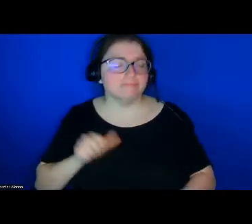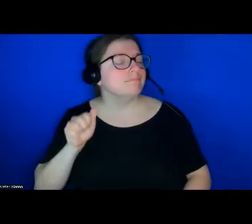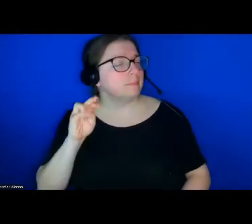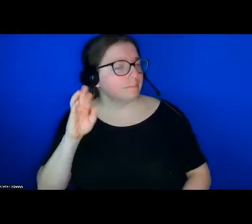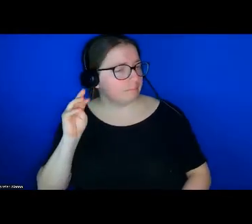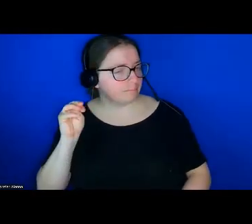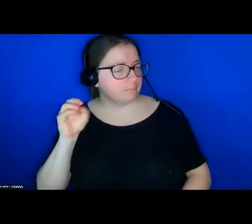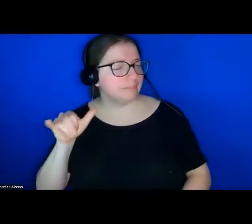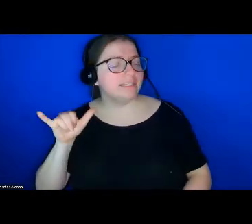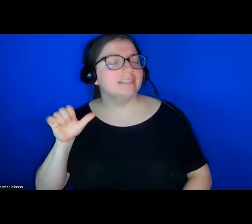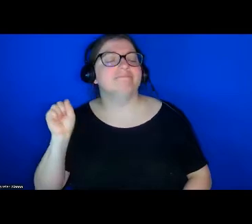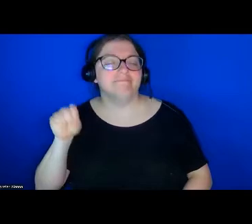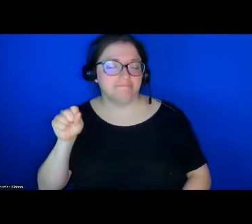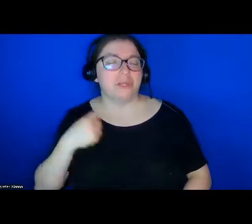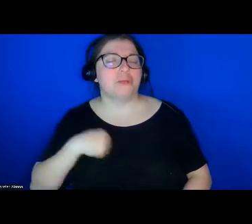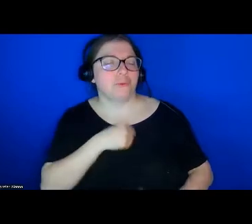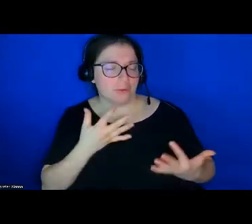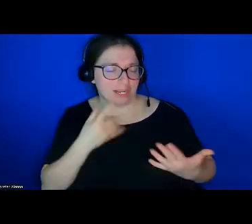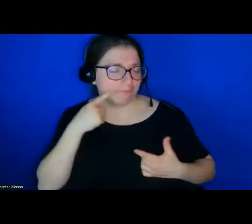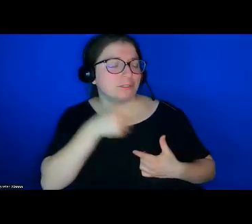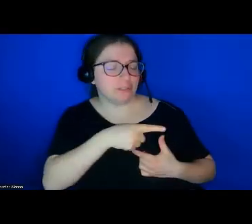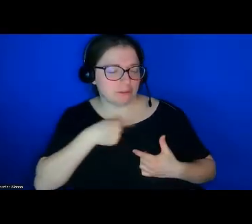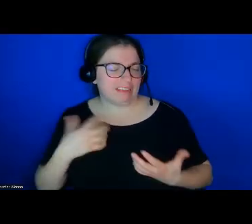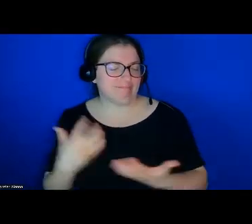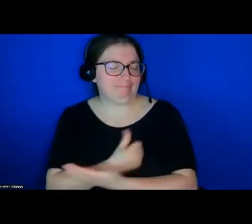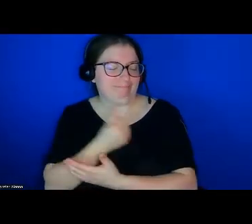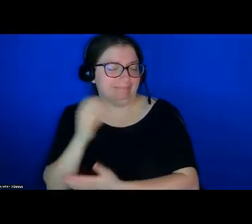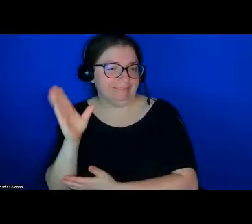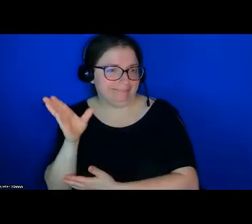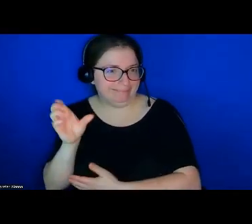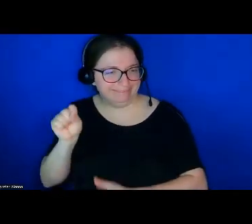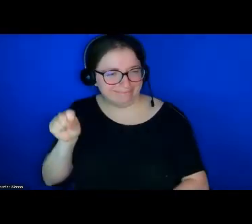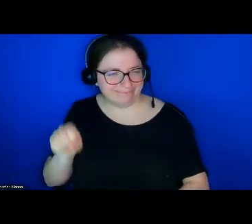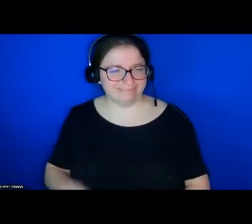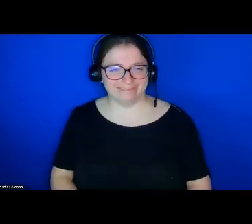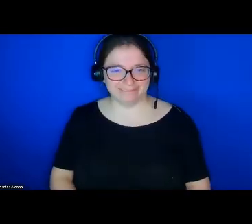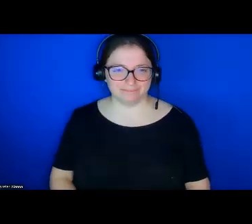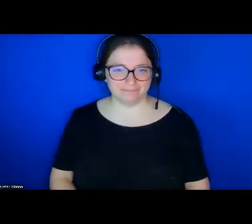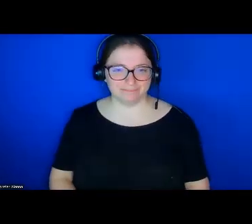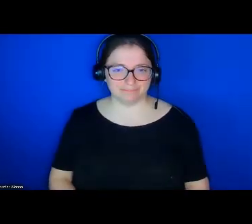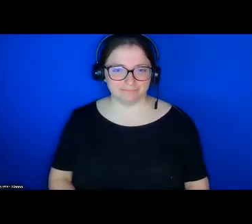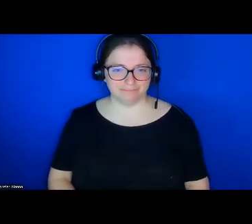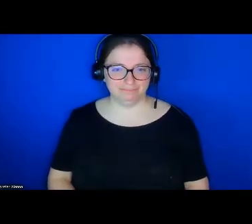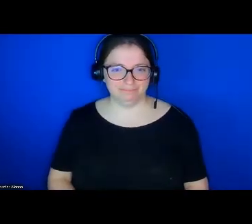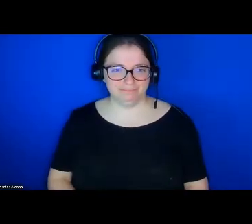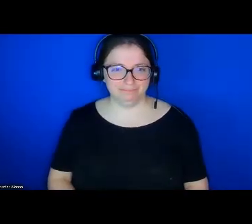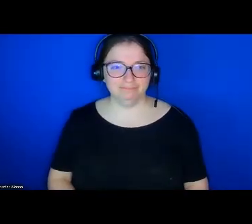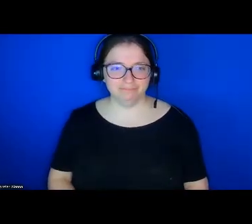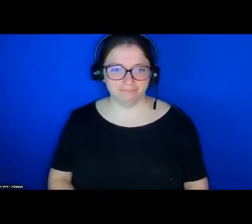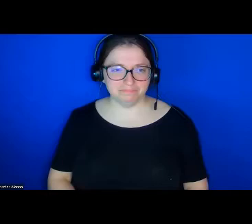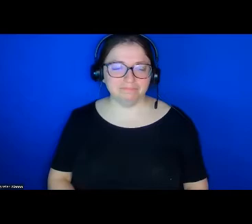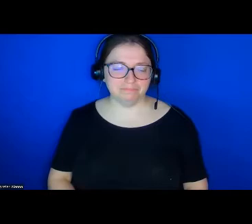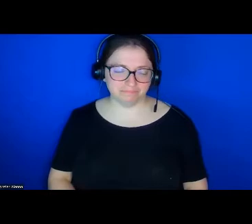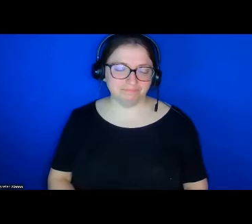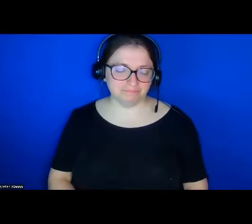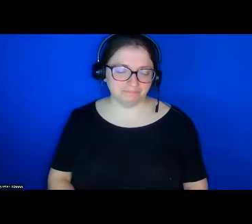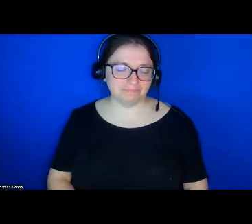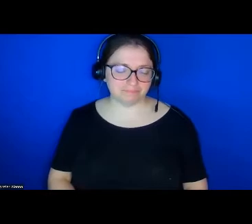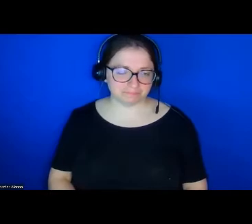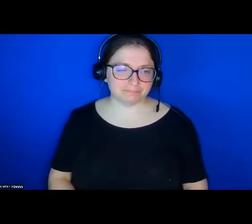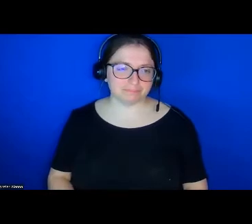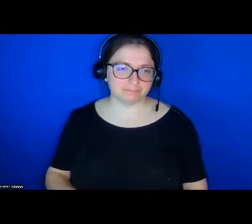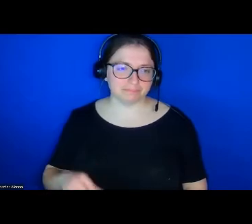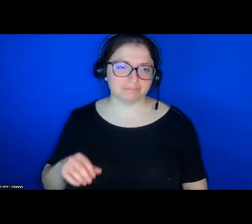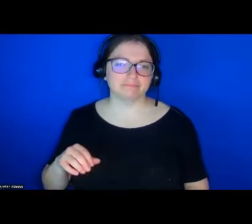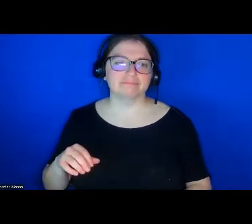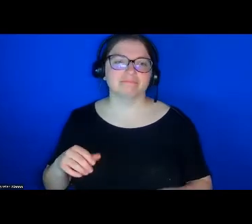did we used the time while we were trying to get you back to uh um to give my remarks and uh have